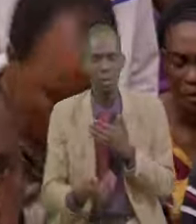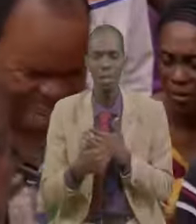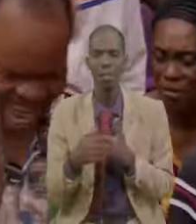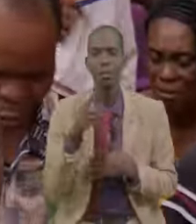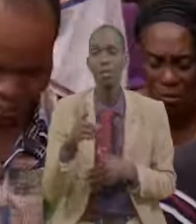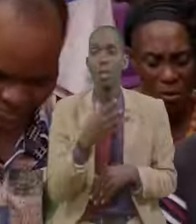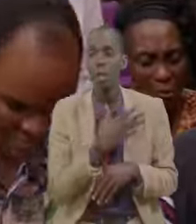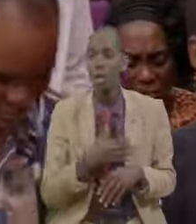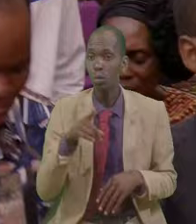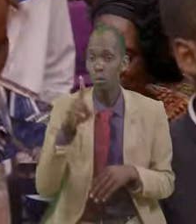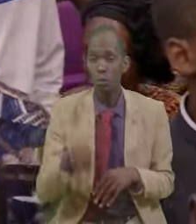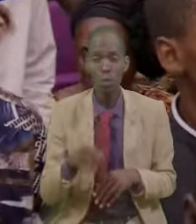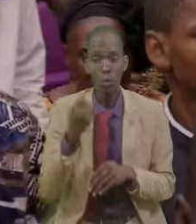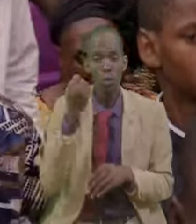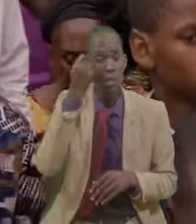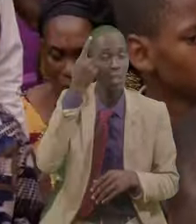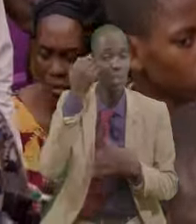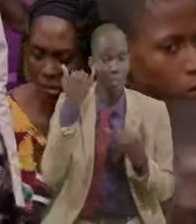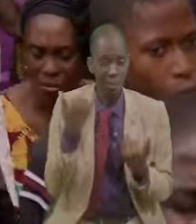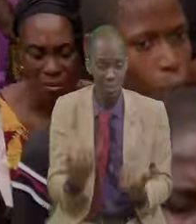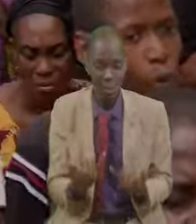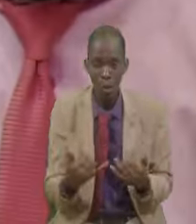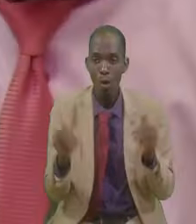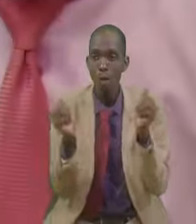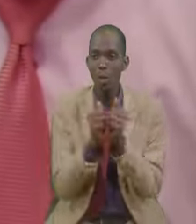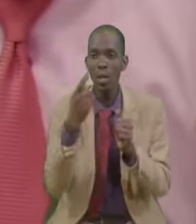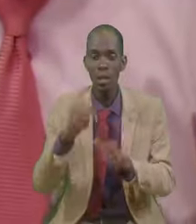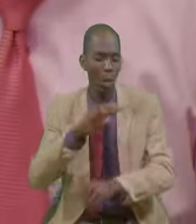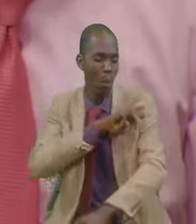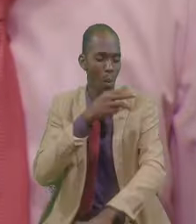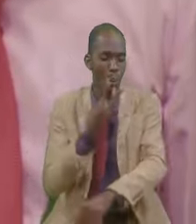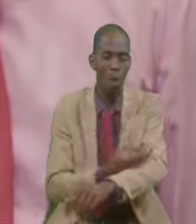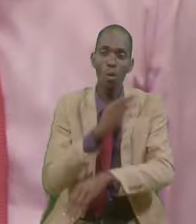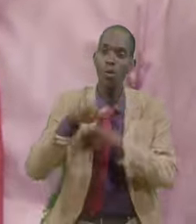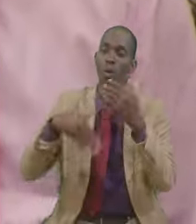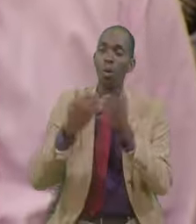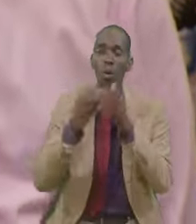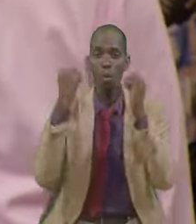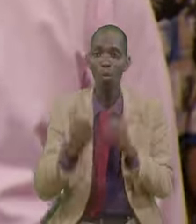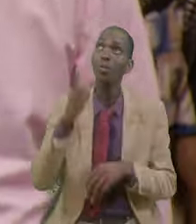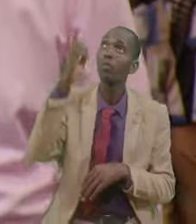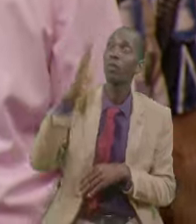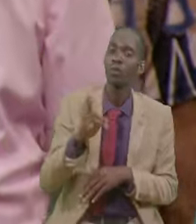just understand that now with the might of the Almighty,